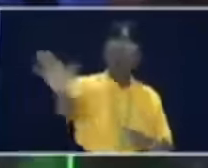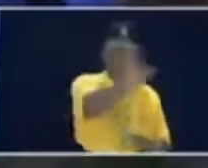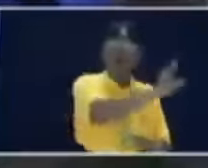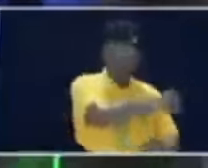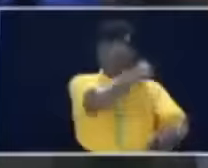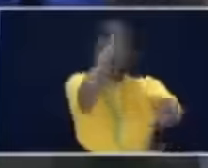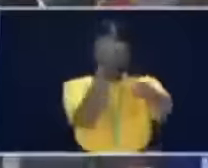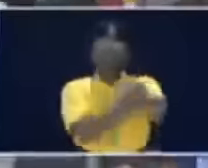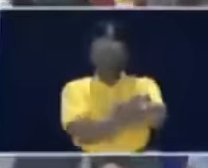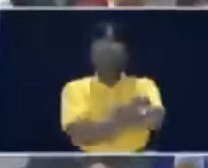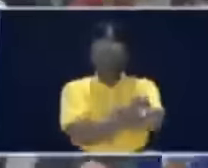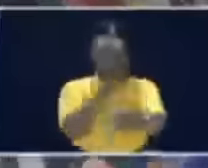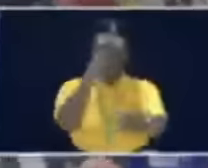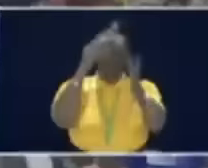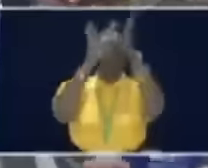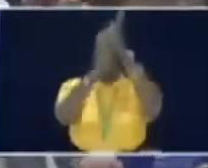Praise Him.